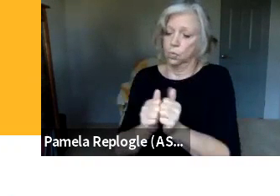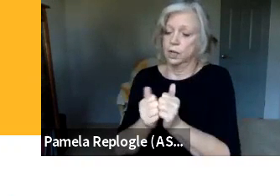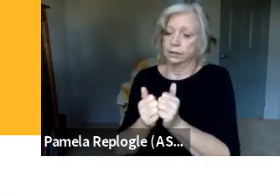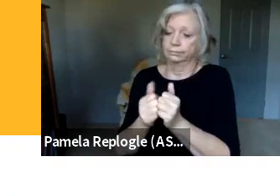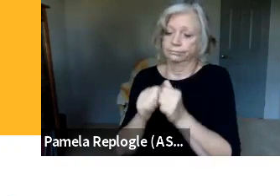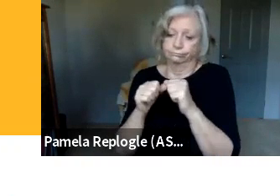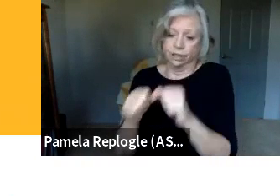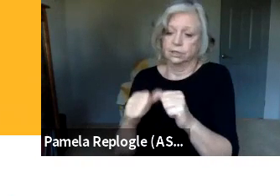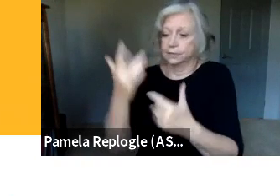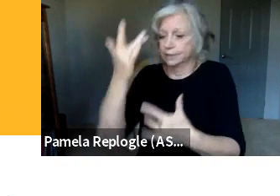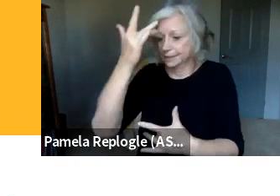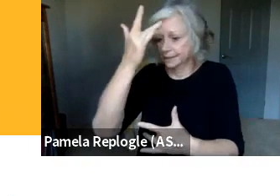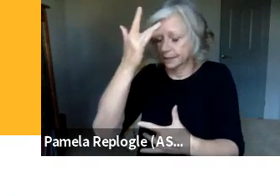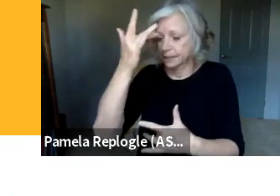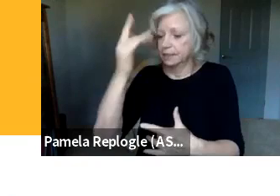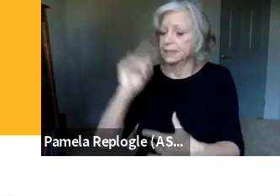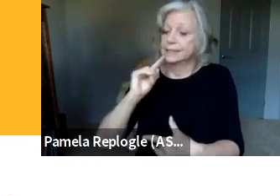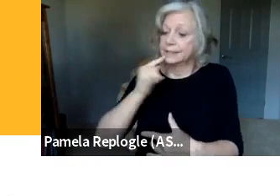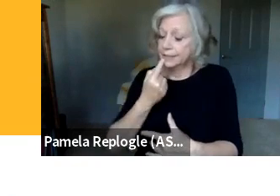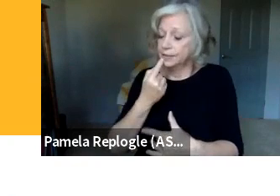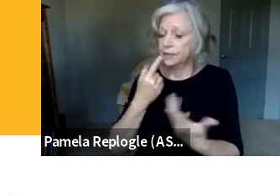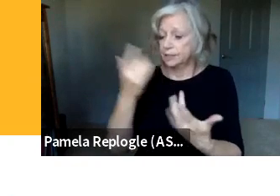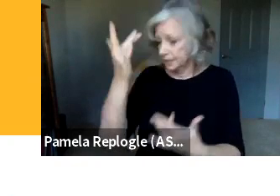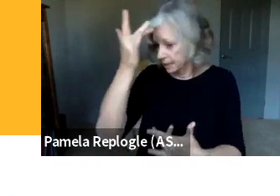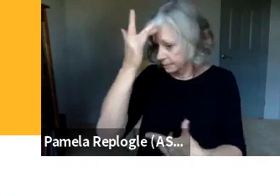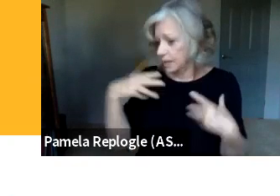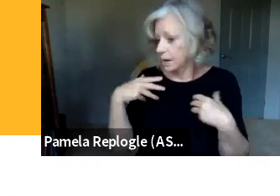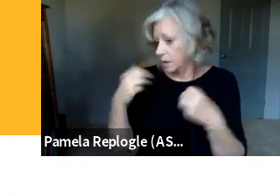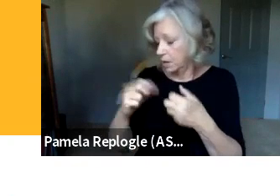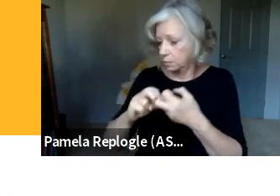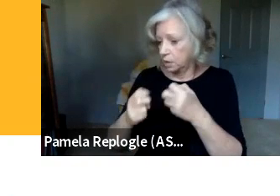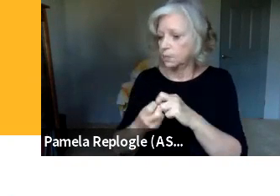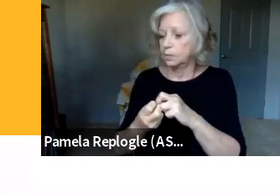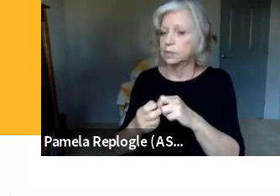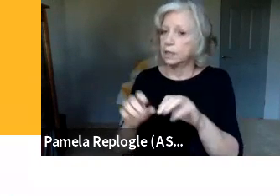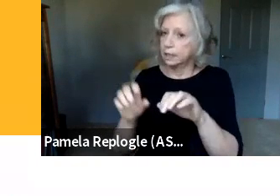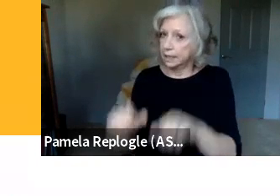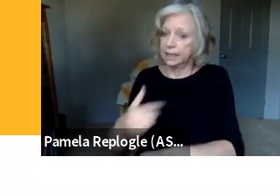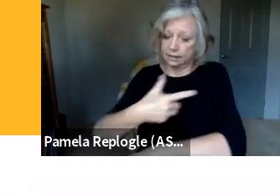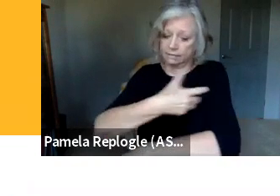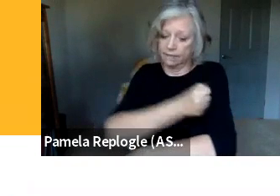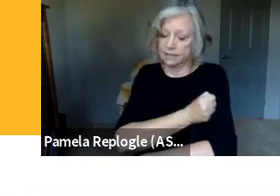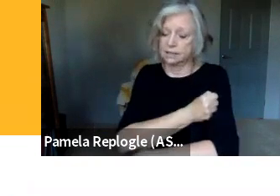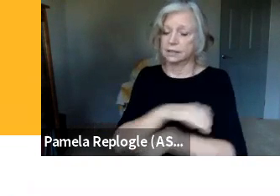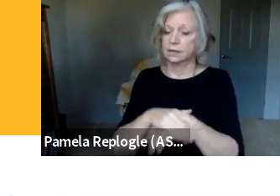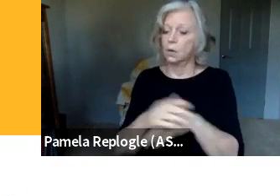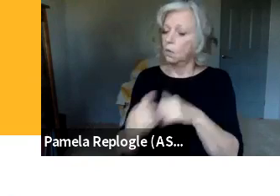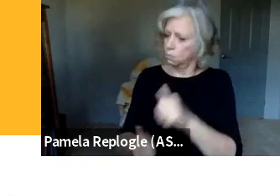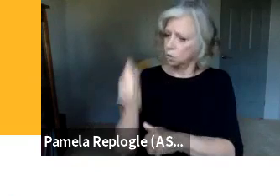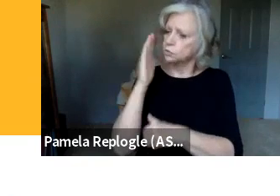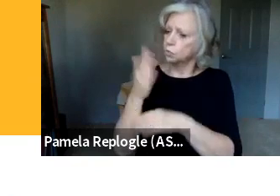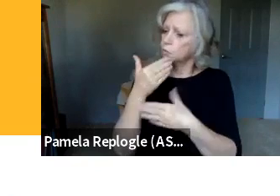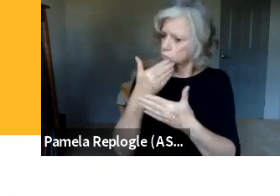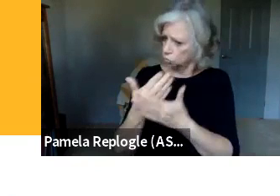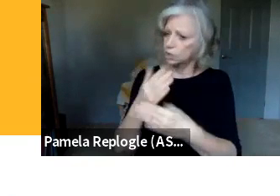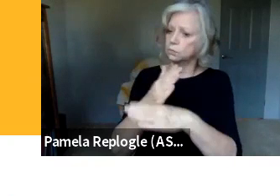can get vaccinated. Virtually anybody with chronic conditions can get vaccinated, and most of them are going to get good protection from the